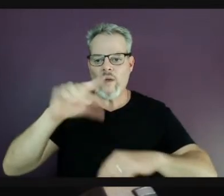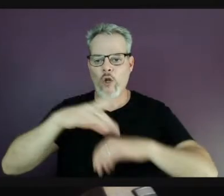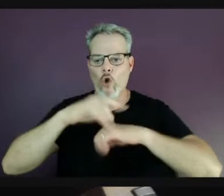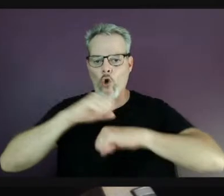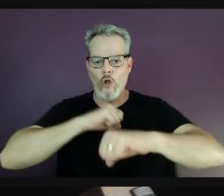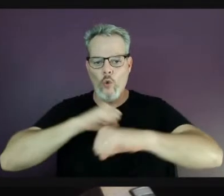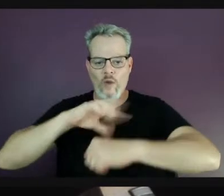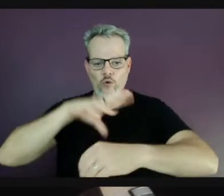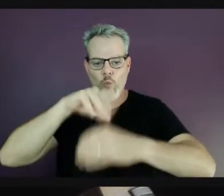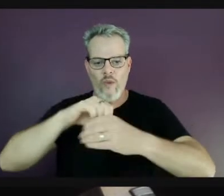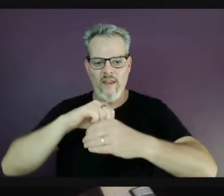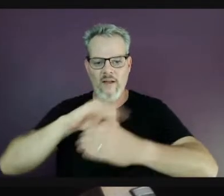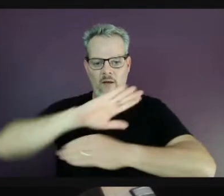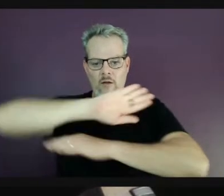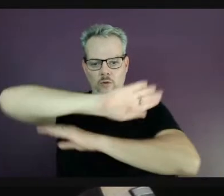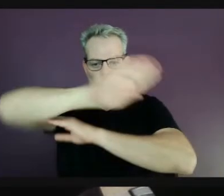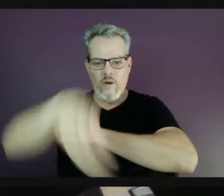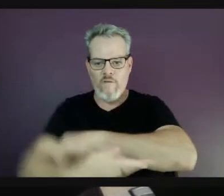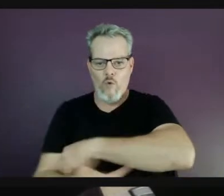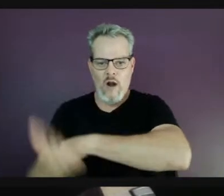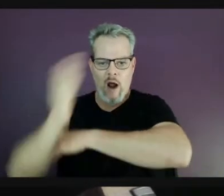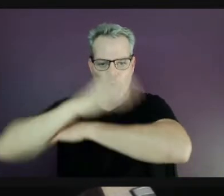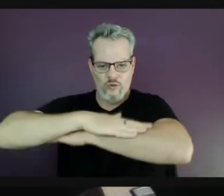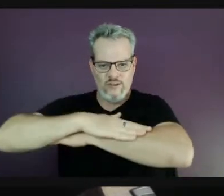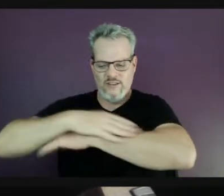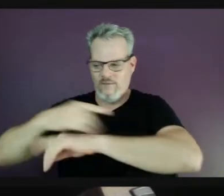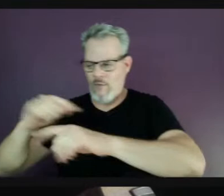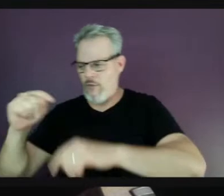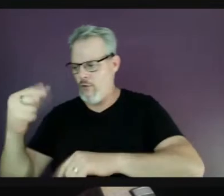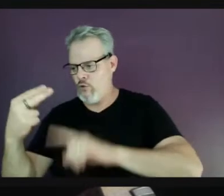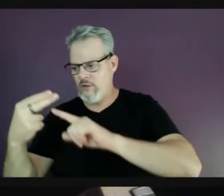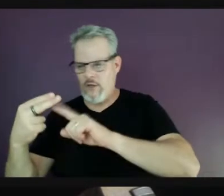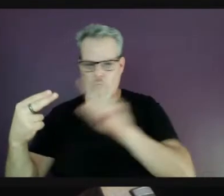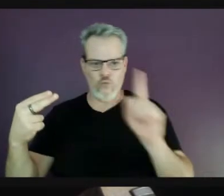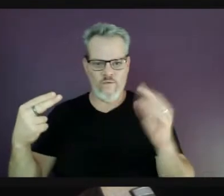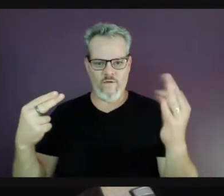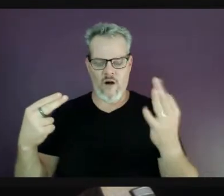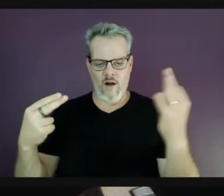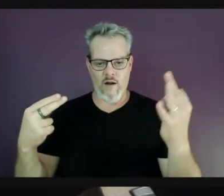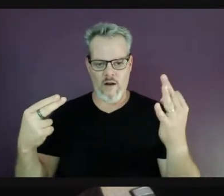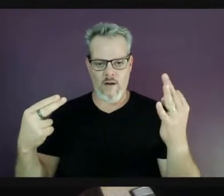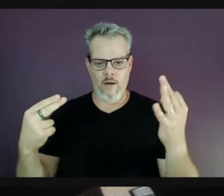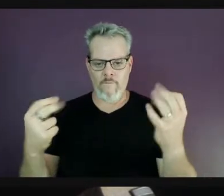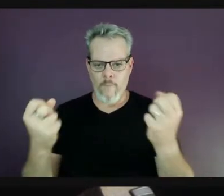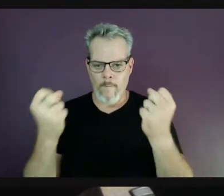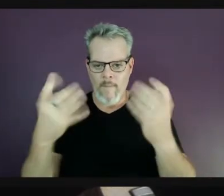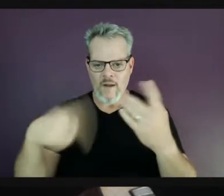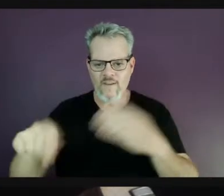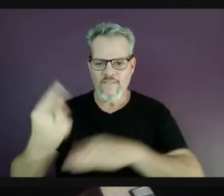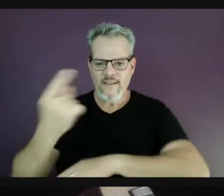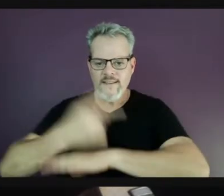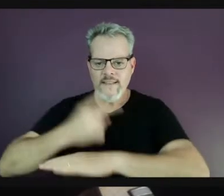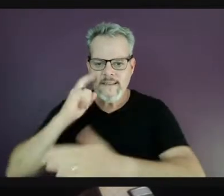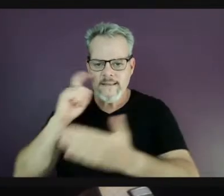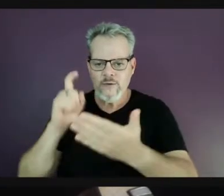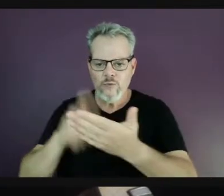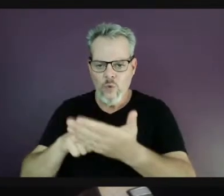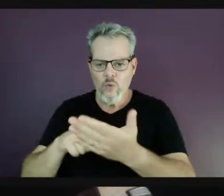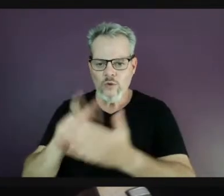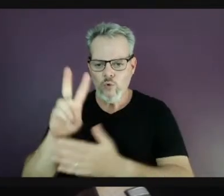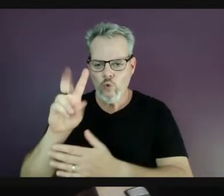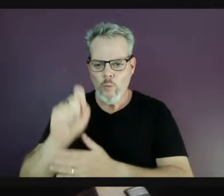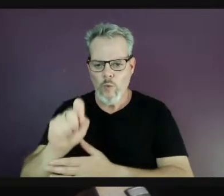within the 24 hours of Friday. So that was from Thursday to Friday there. For many of these days, they note the earthquakes occurring at depths of 2.5